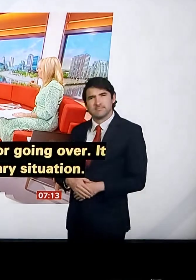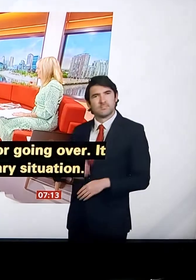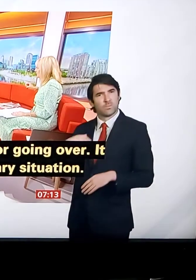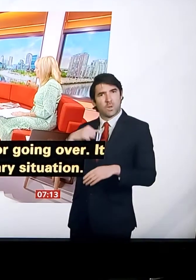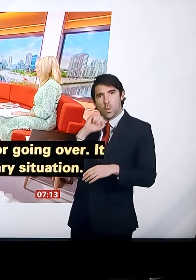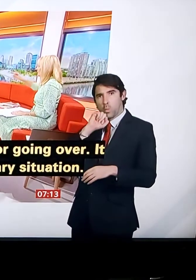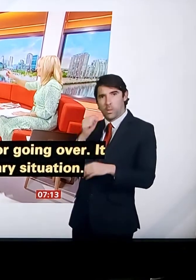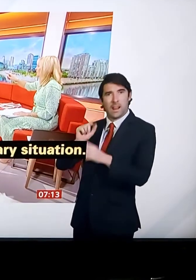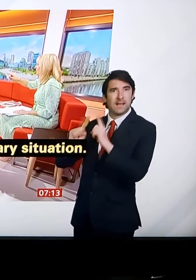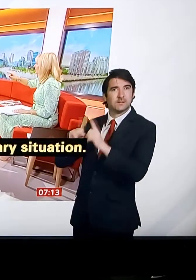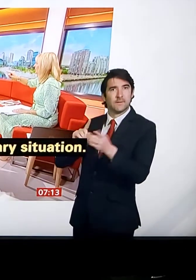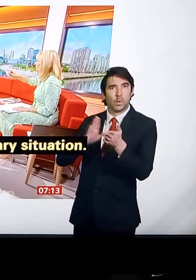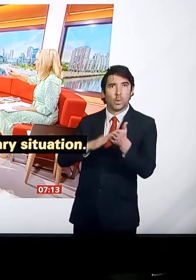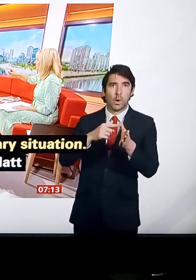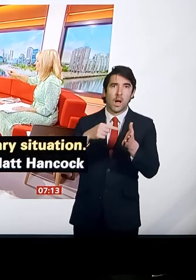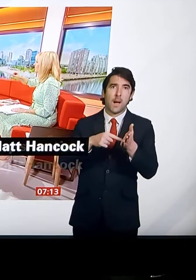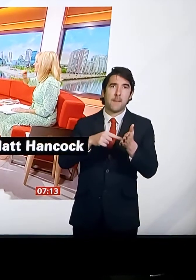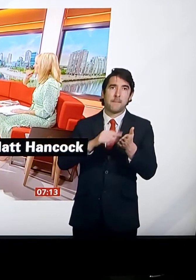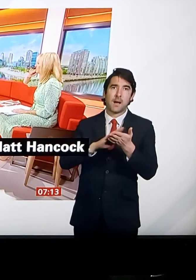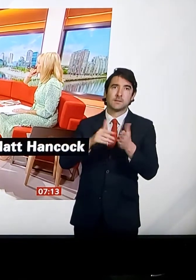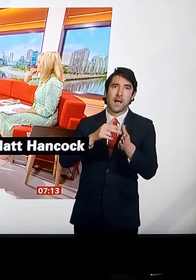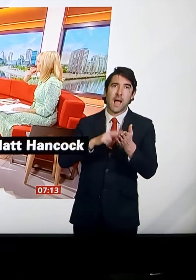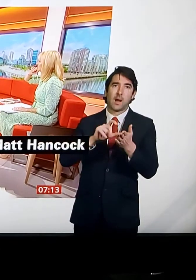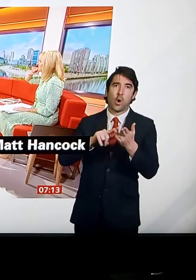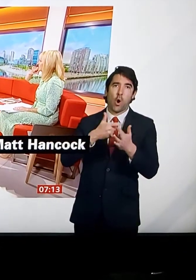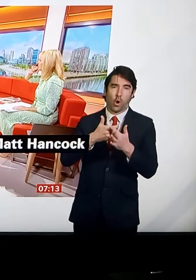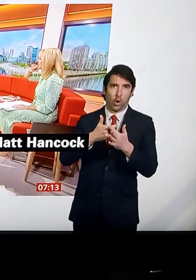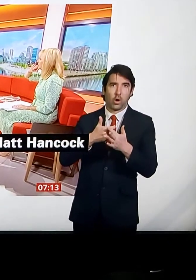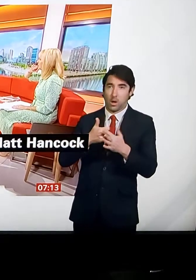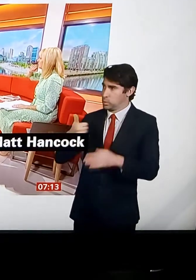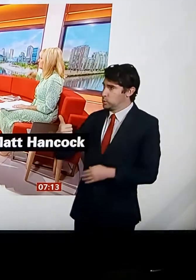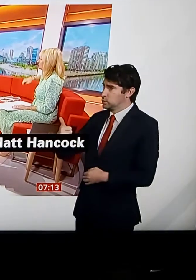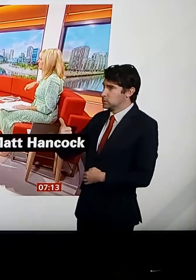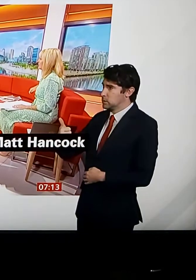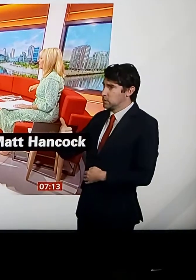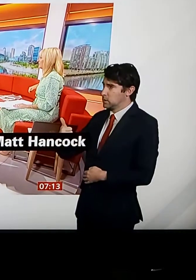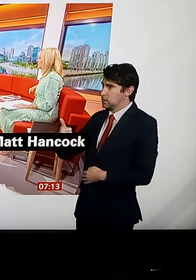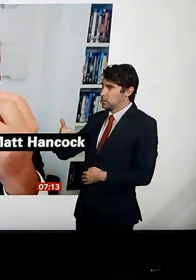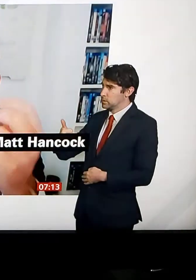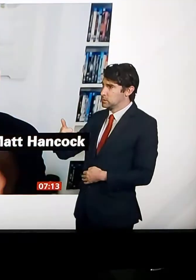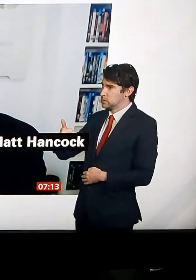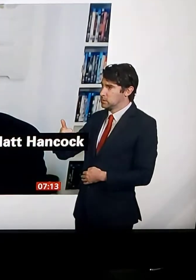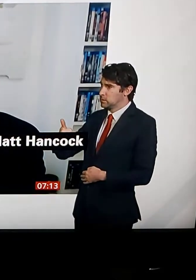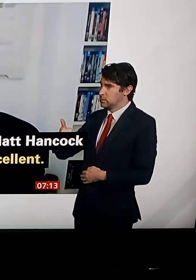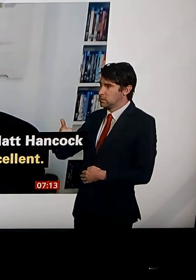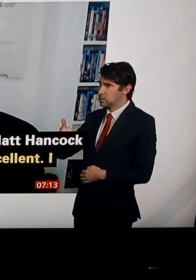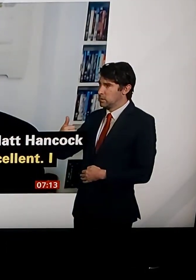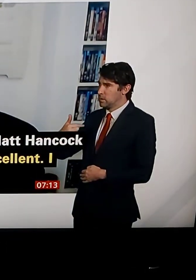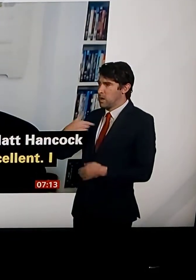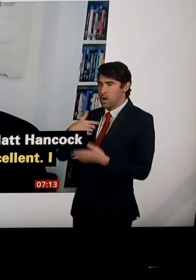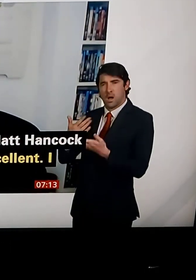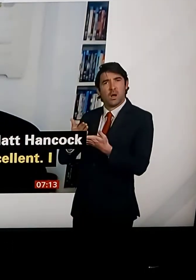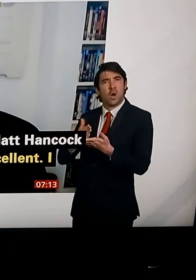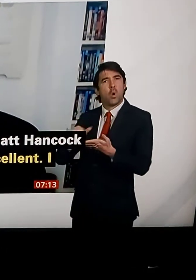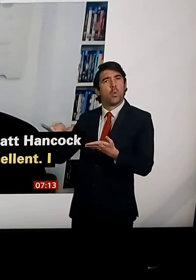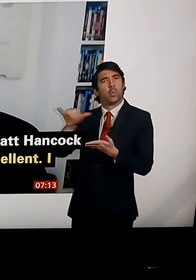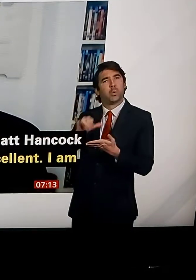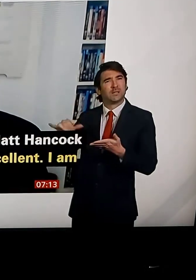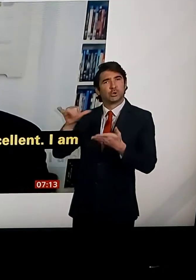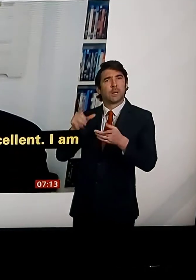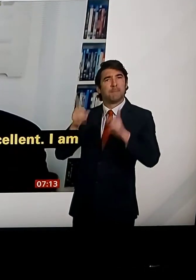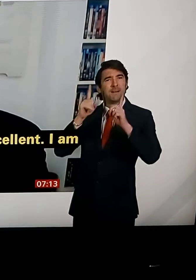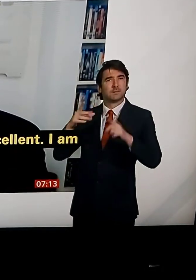those... Well, I'm delighted you are. And that's excellent. I'm not quite sure which one of the ministers needs to sort this out, but